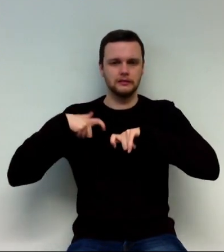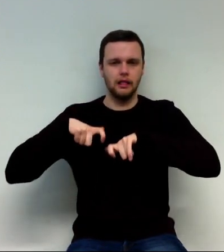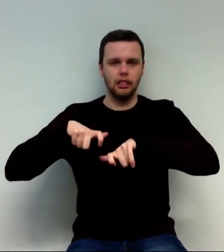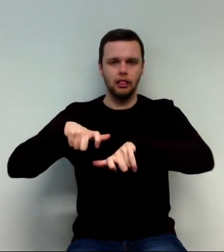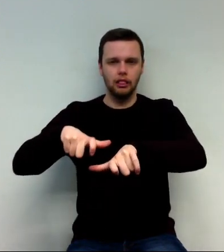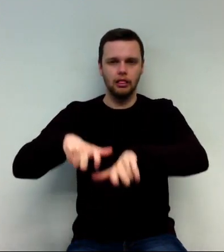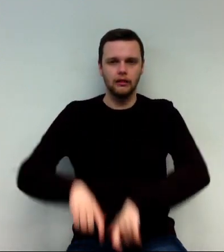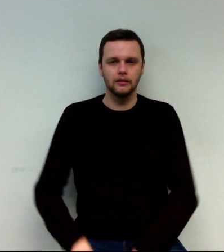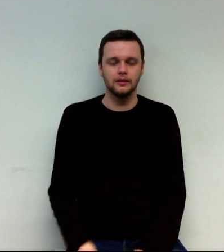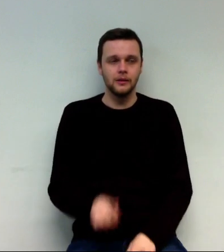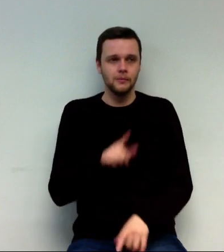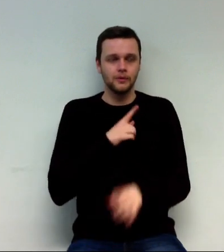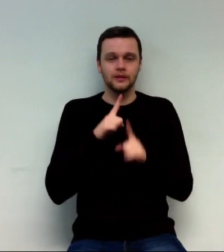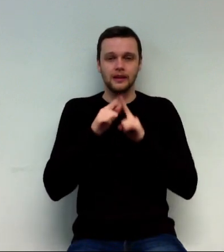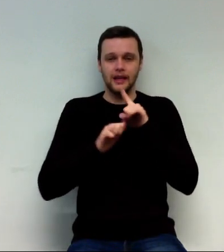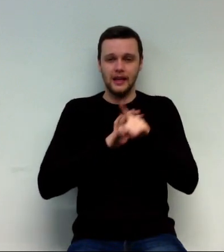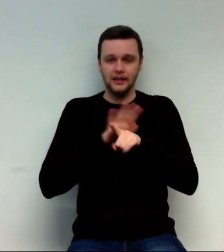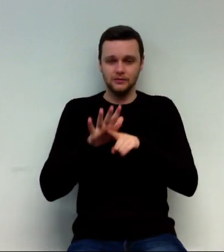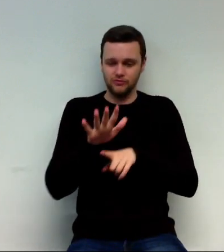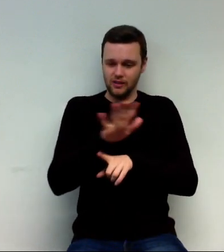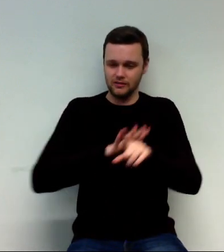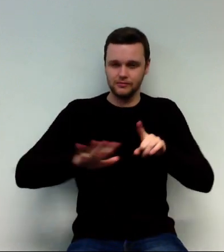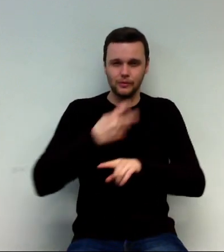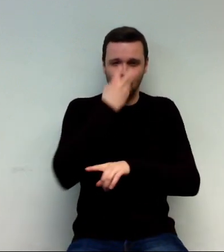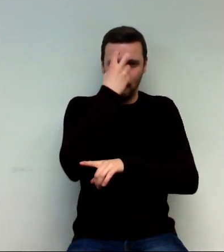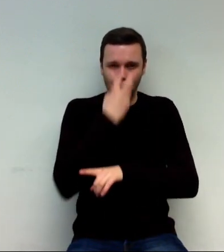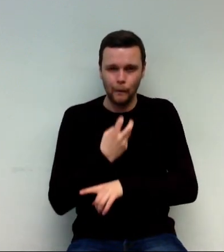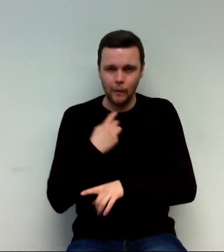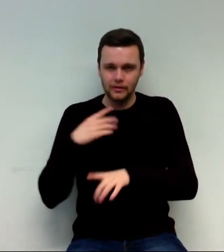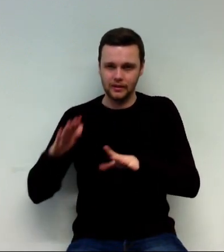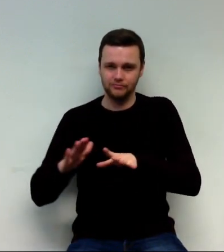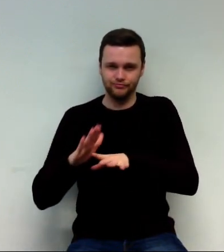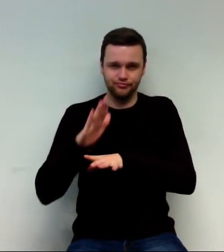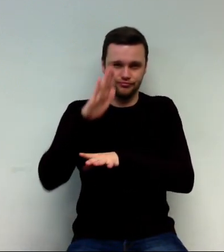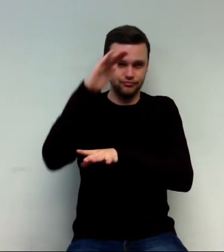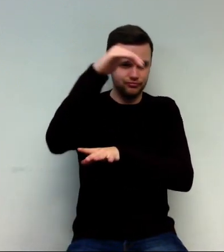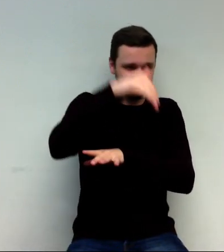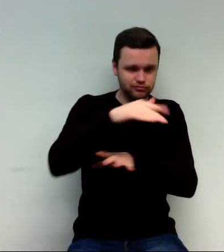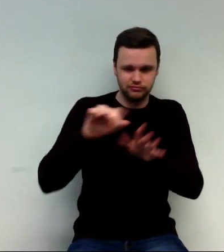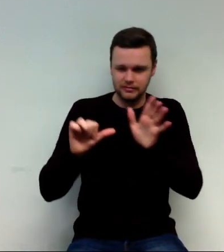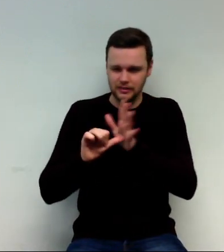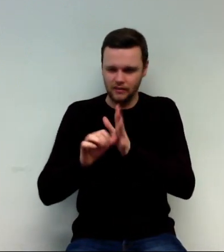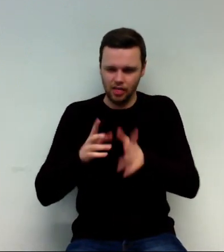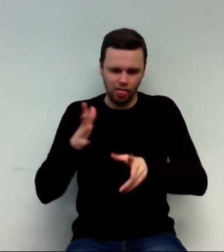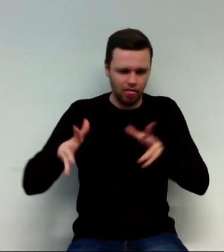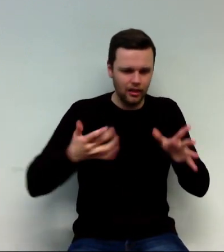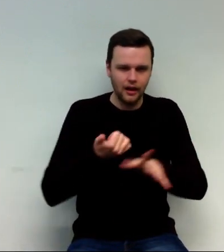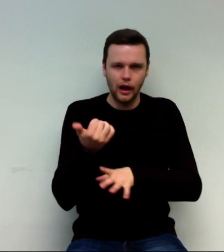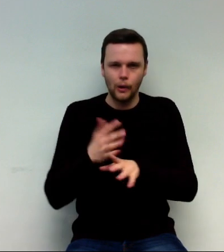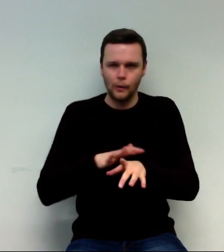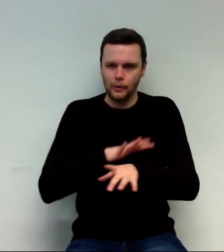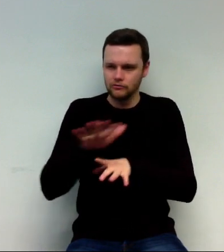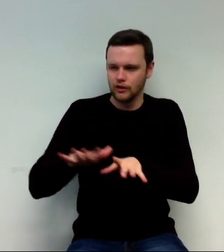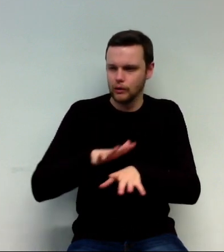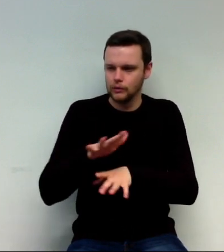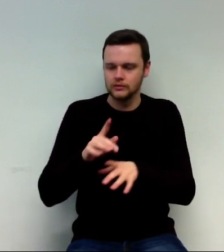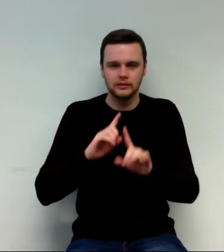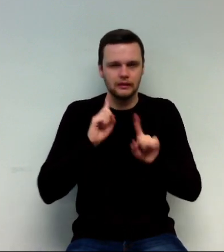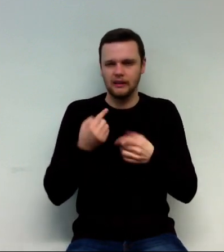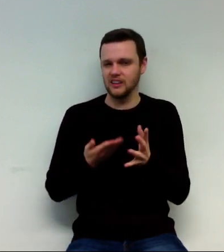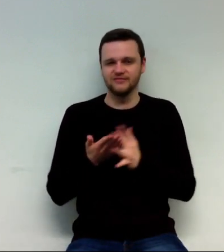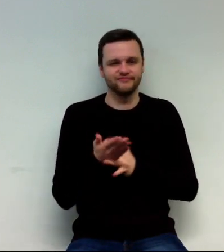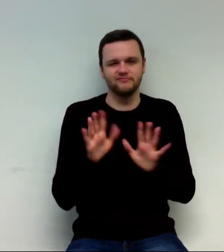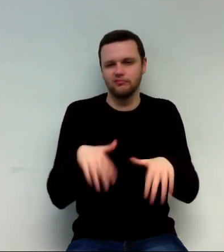Edinburgh itself is quite an old historic city, so there's a lot of physical barriers around anyway, so people will think, well, it's going to be hard. They've not thought about me.